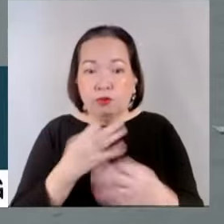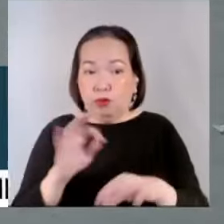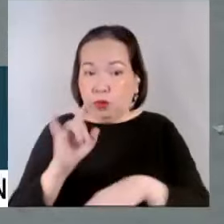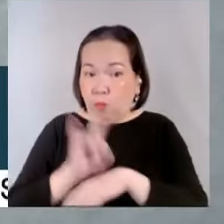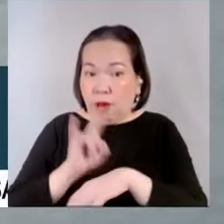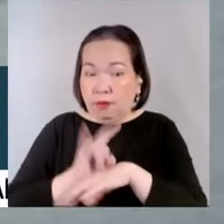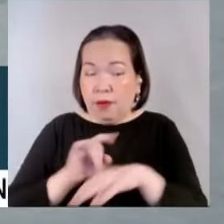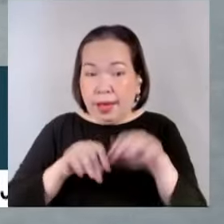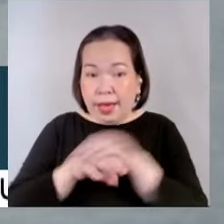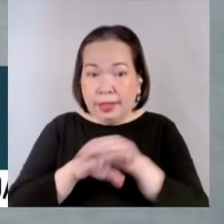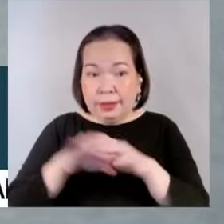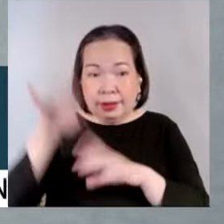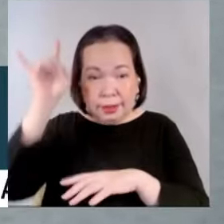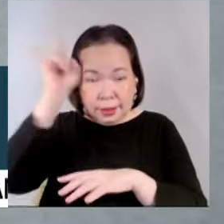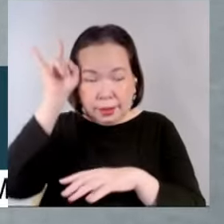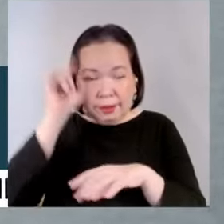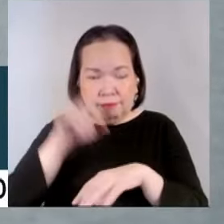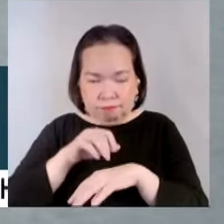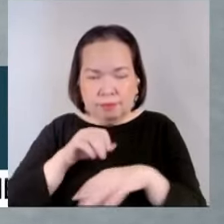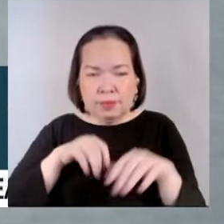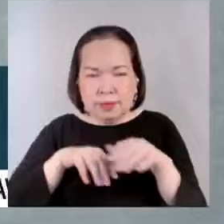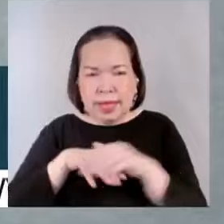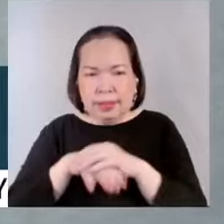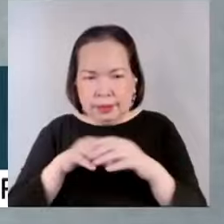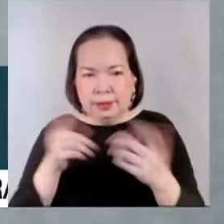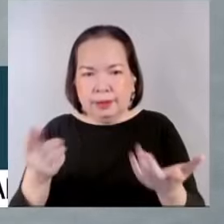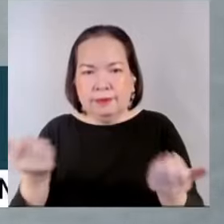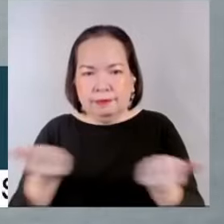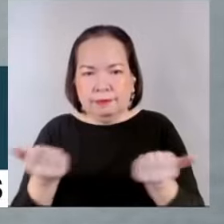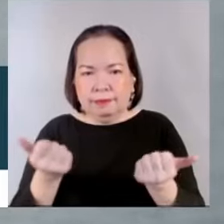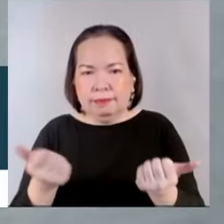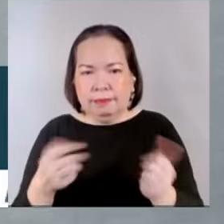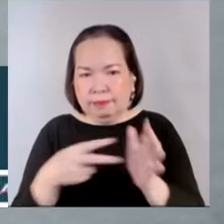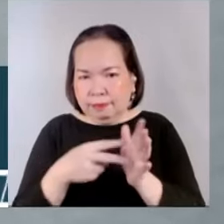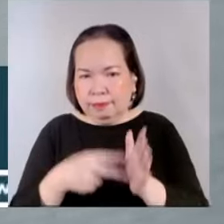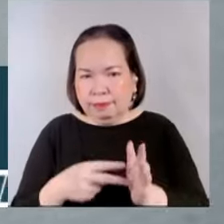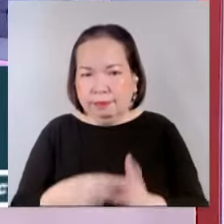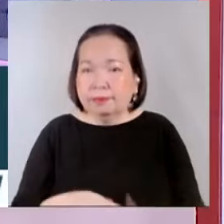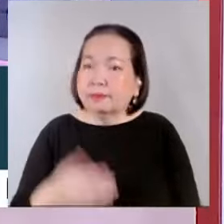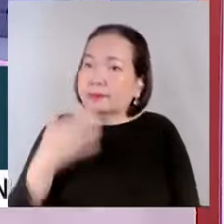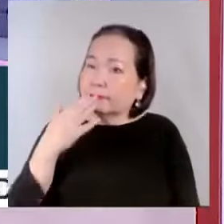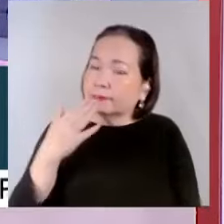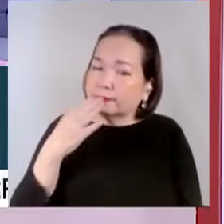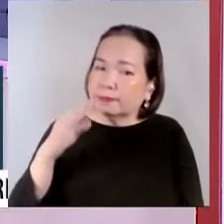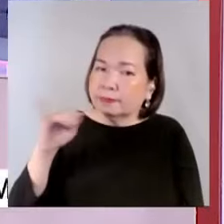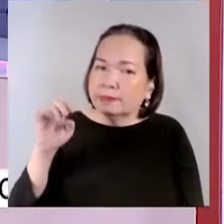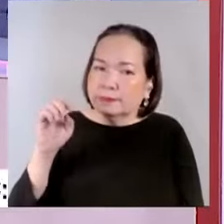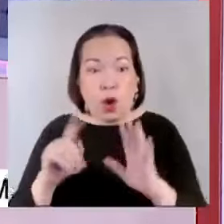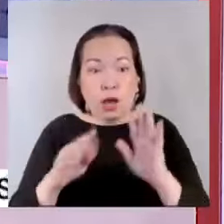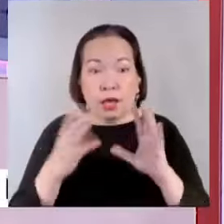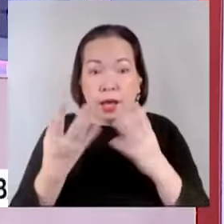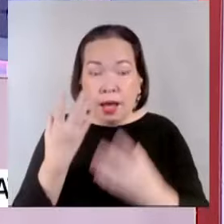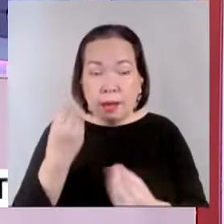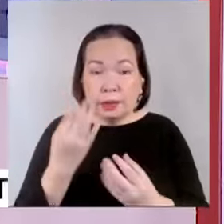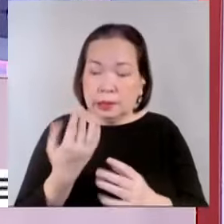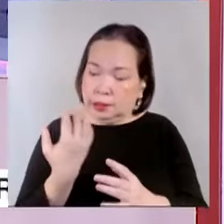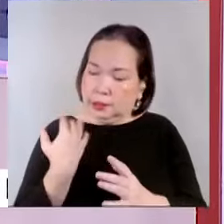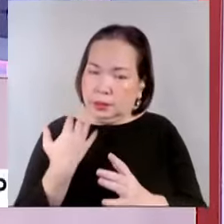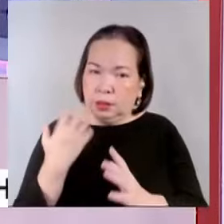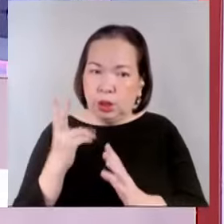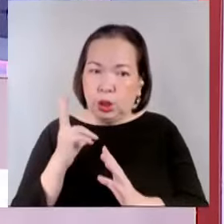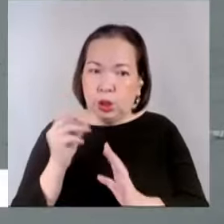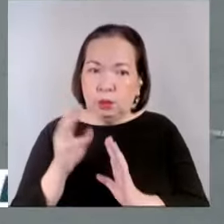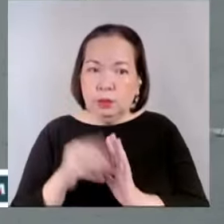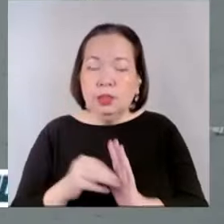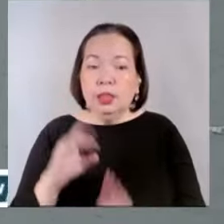stations is also available. Back to you, Carmina. Thanks a lot. Jeff Ferna is there joining us on the line. Interior Secretary